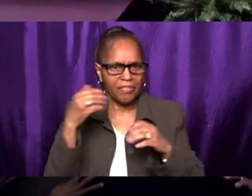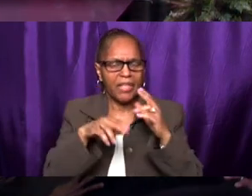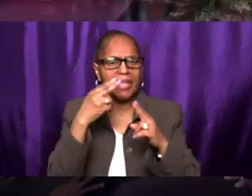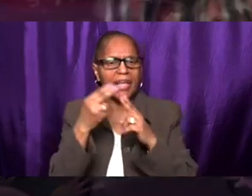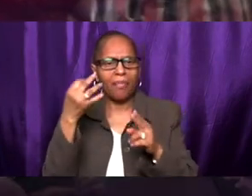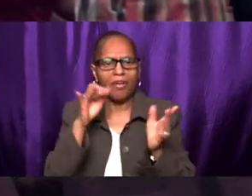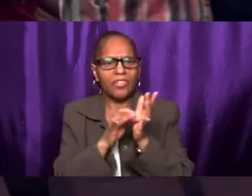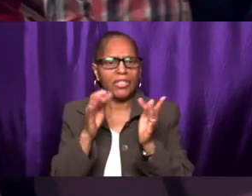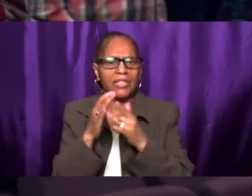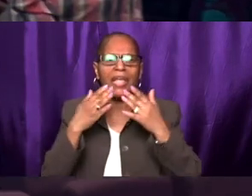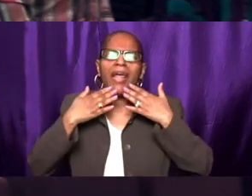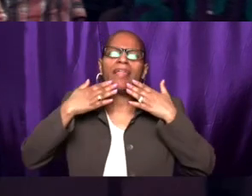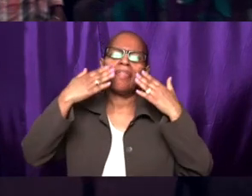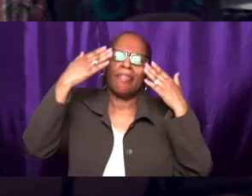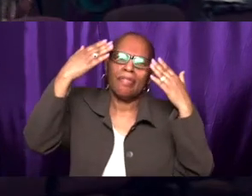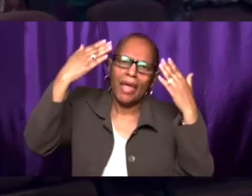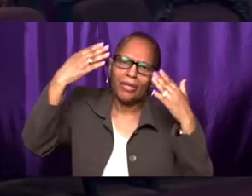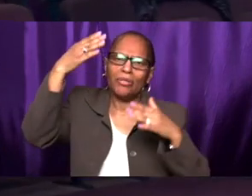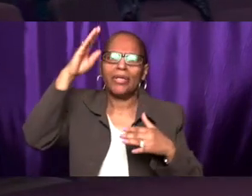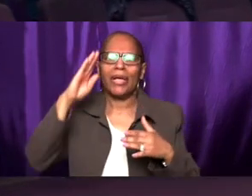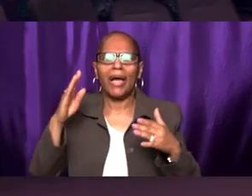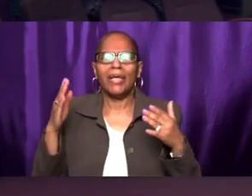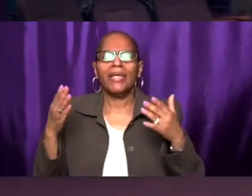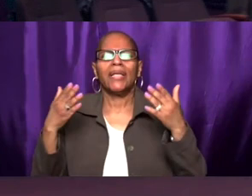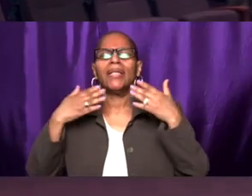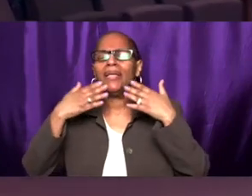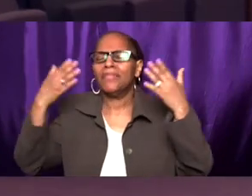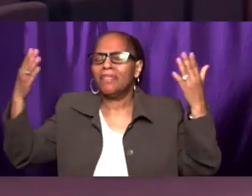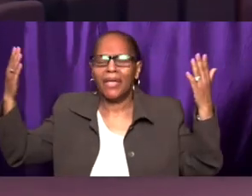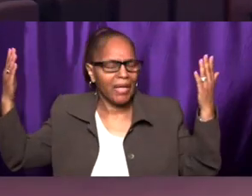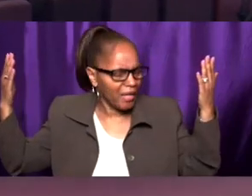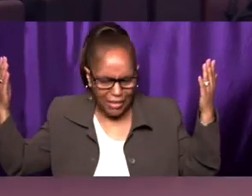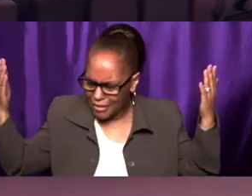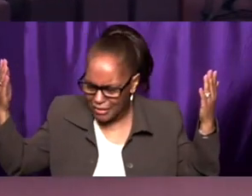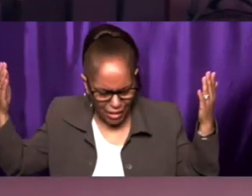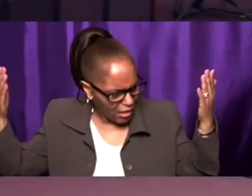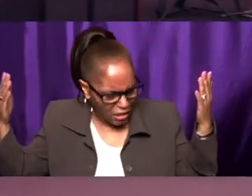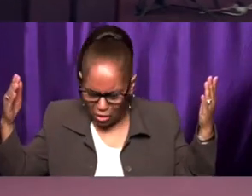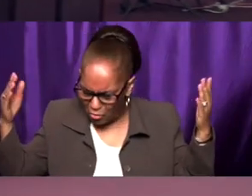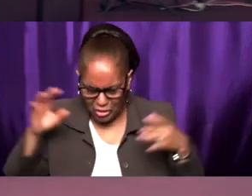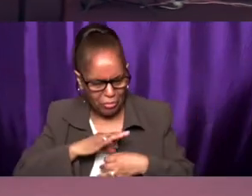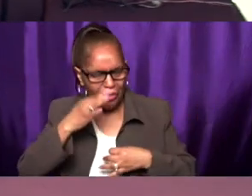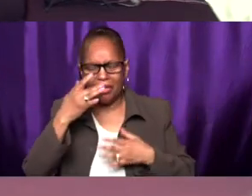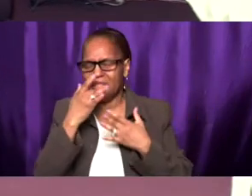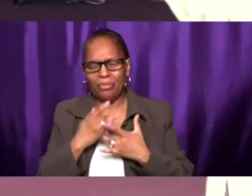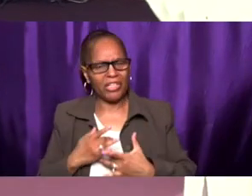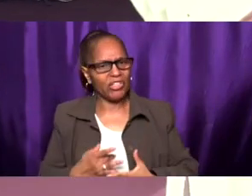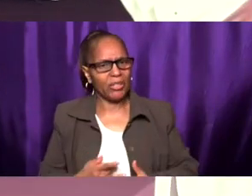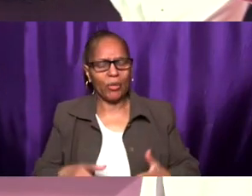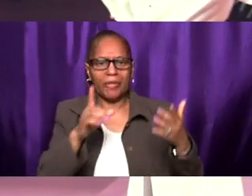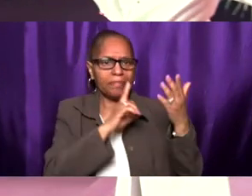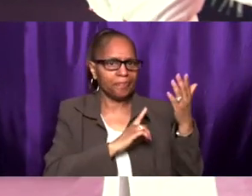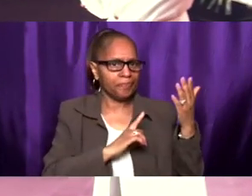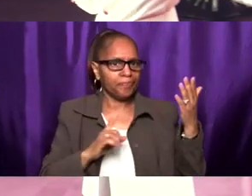of Jesus, thank you, God. They'll lift up their hands. No more spirit of depression.